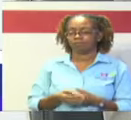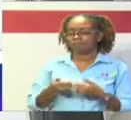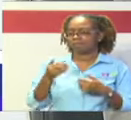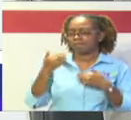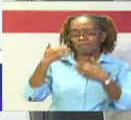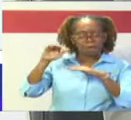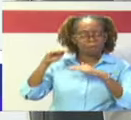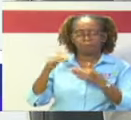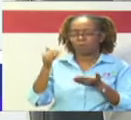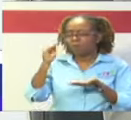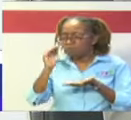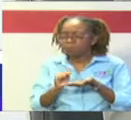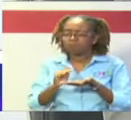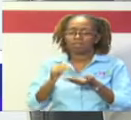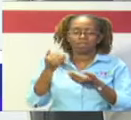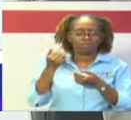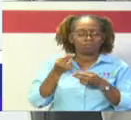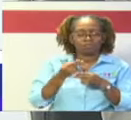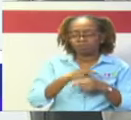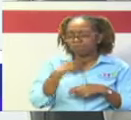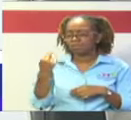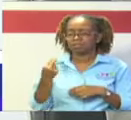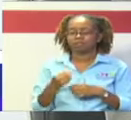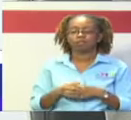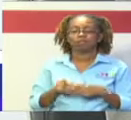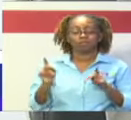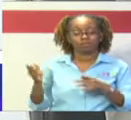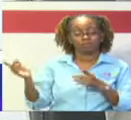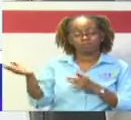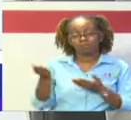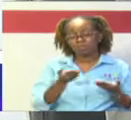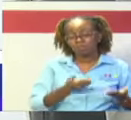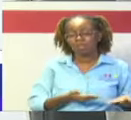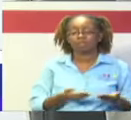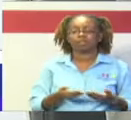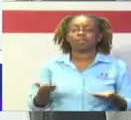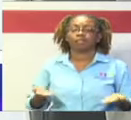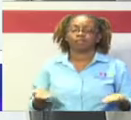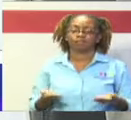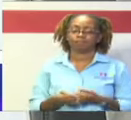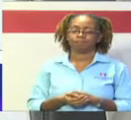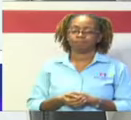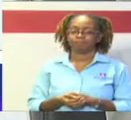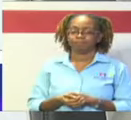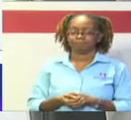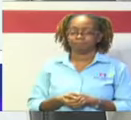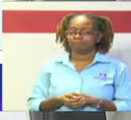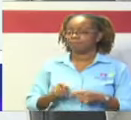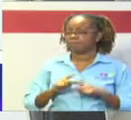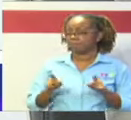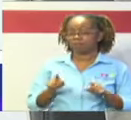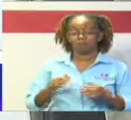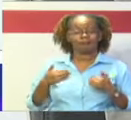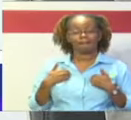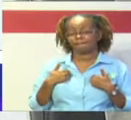possible. With respect to physical therapy, again, we don't have any data that links